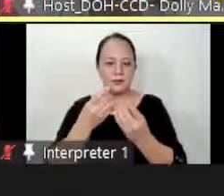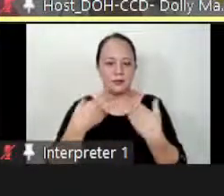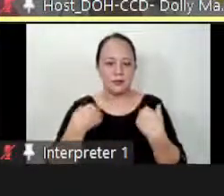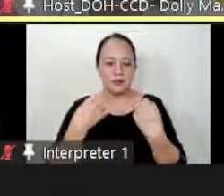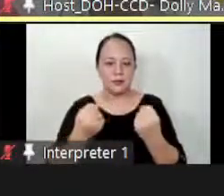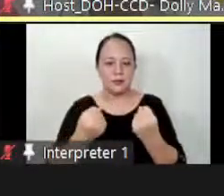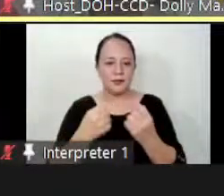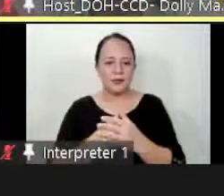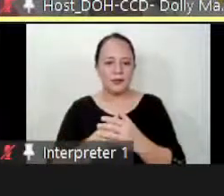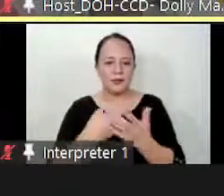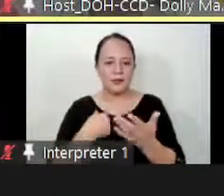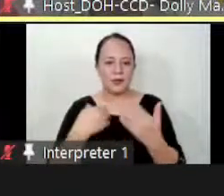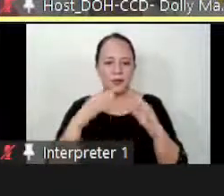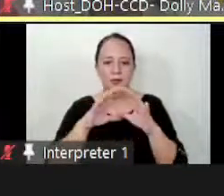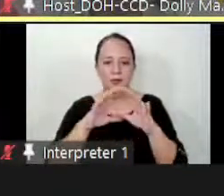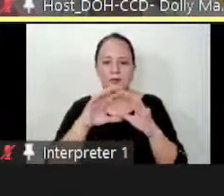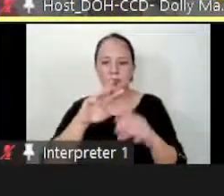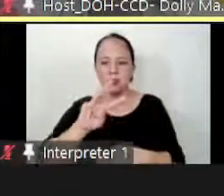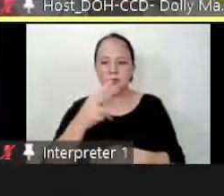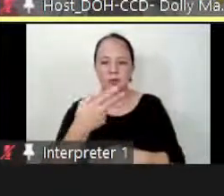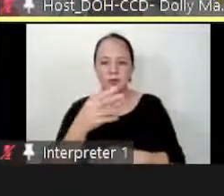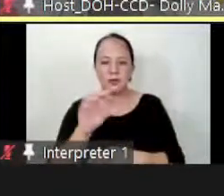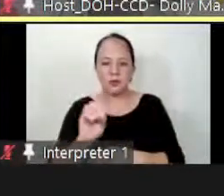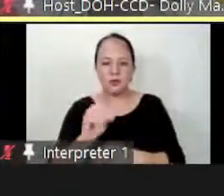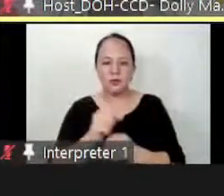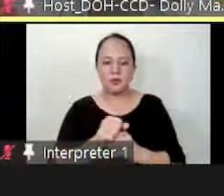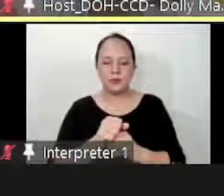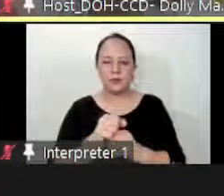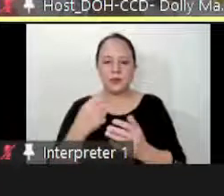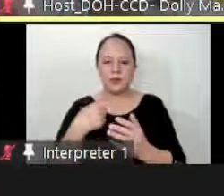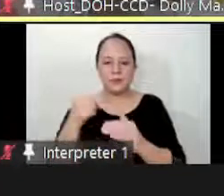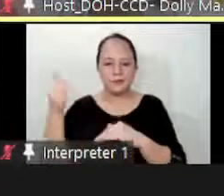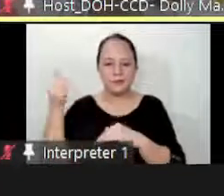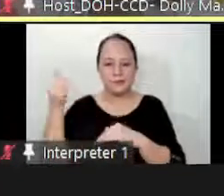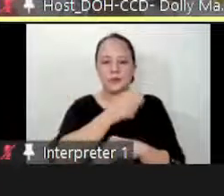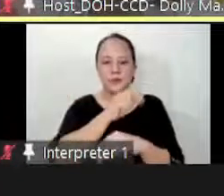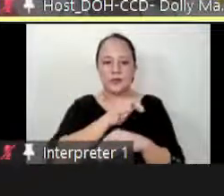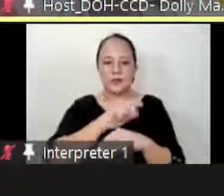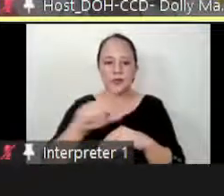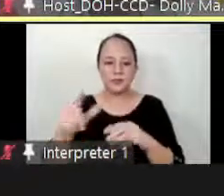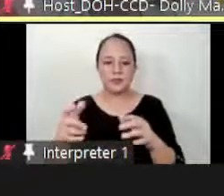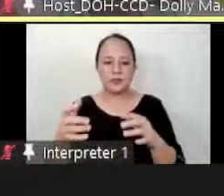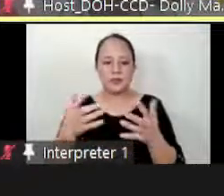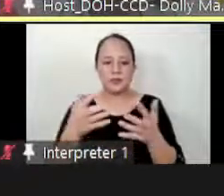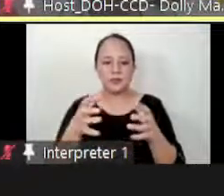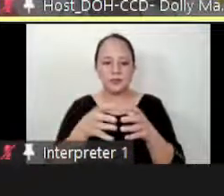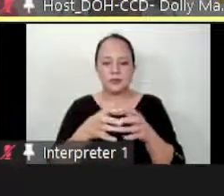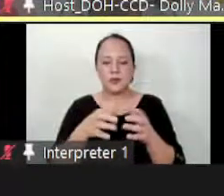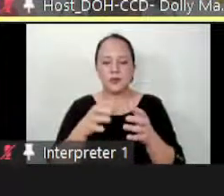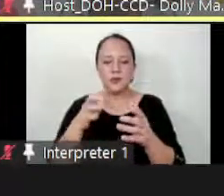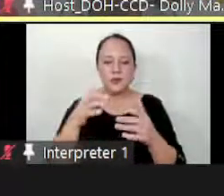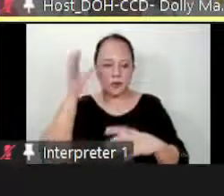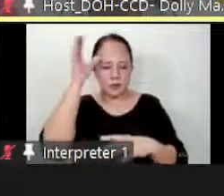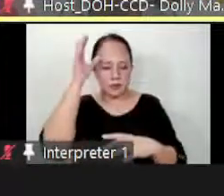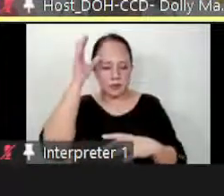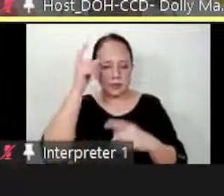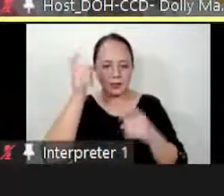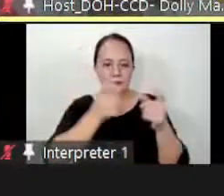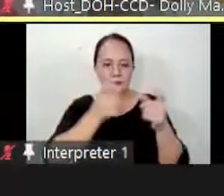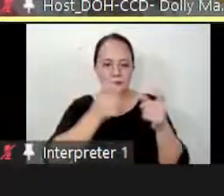the World Health Organization, ex-officio members of the National Integrated Cancer Control Council from